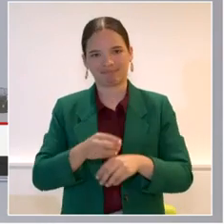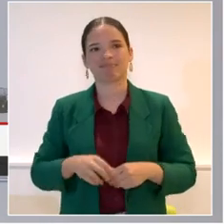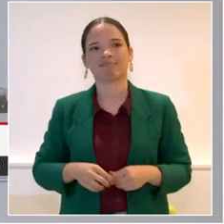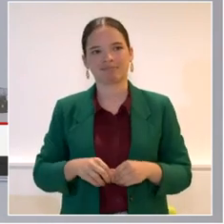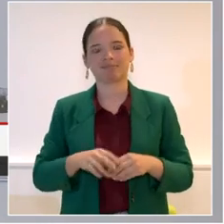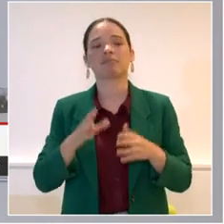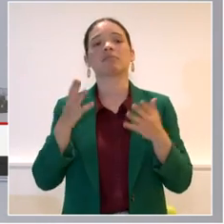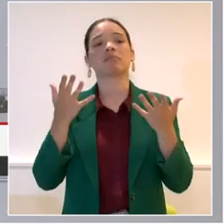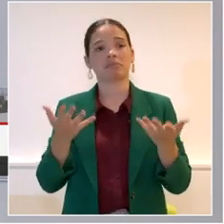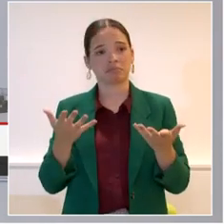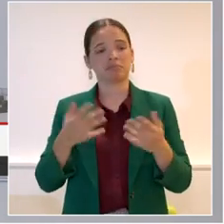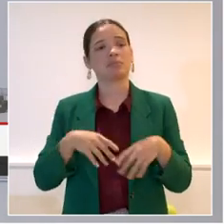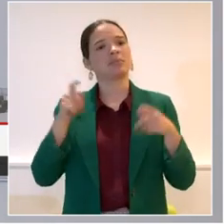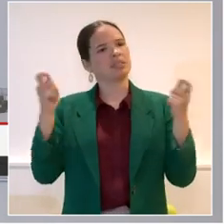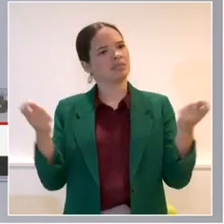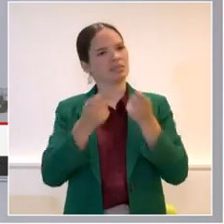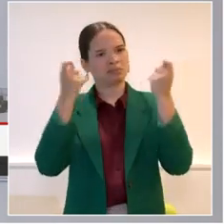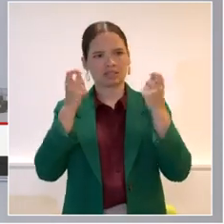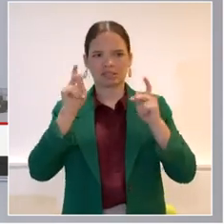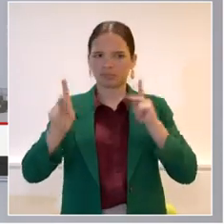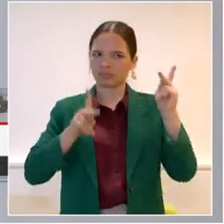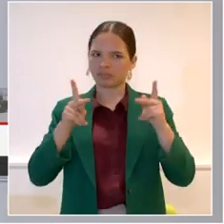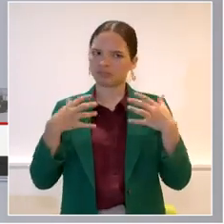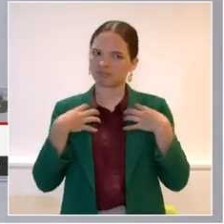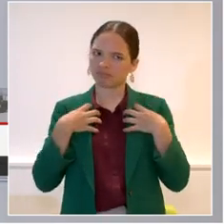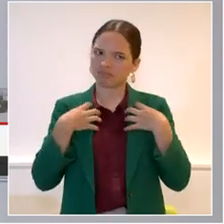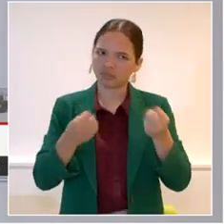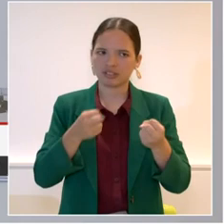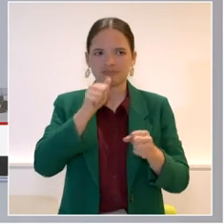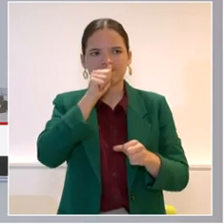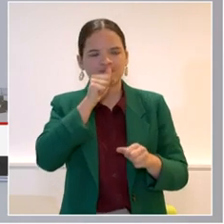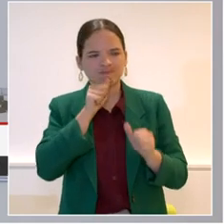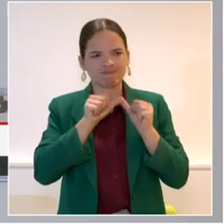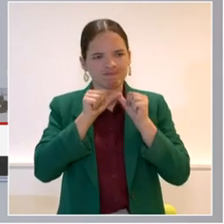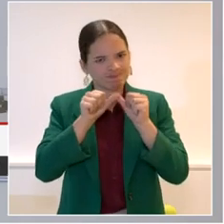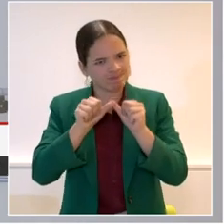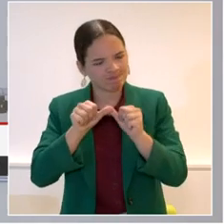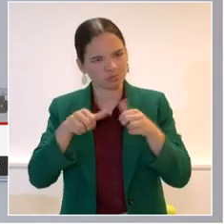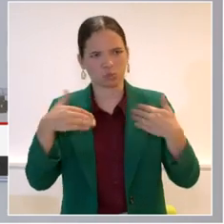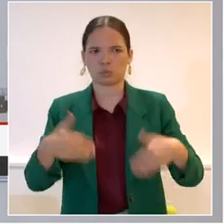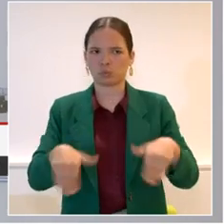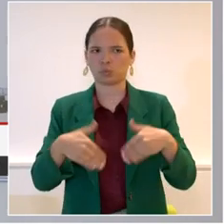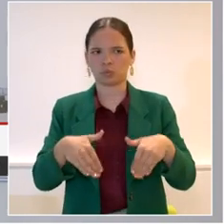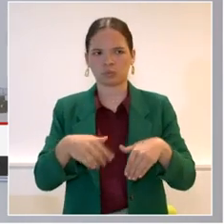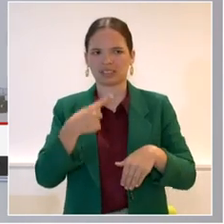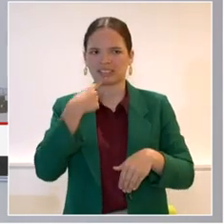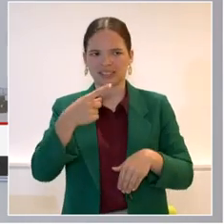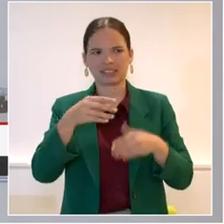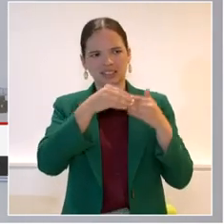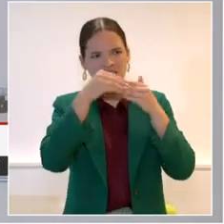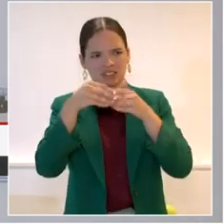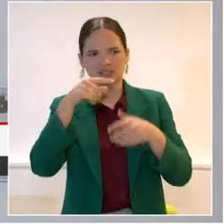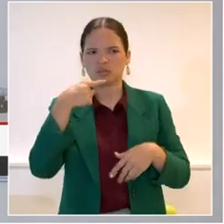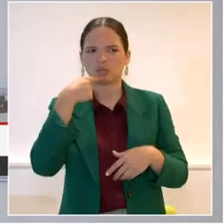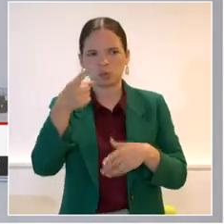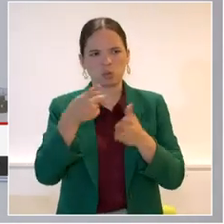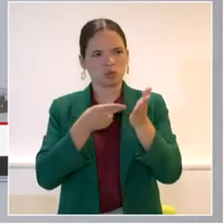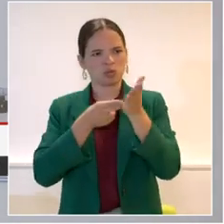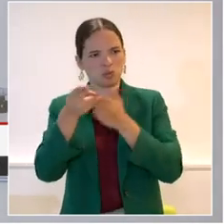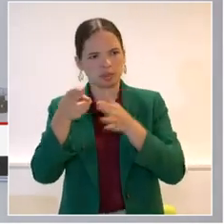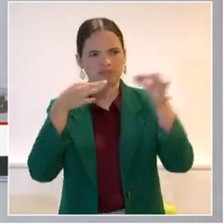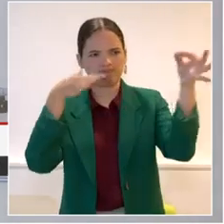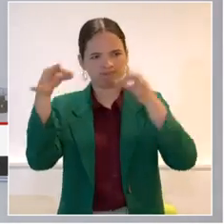of people who courageously and persistently spoke truth to leadership, and that we have leadership who